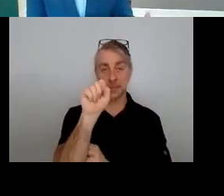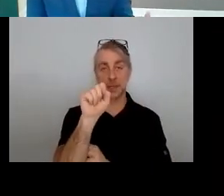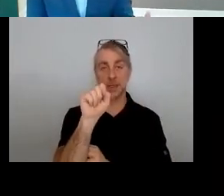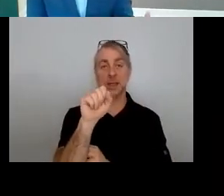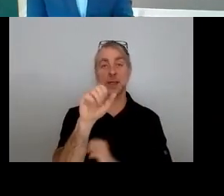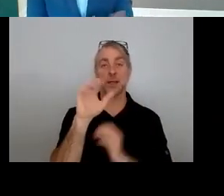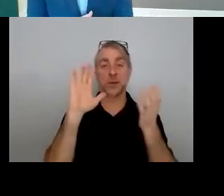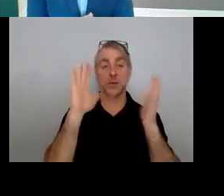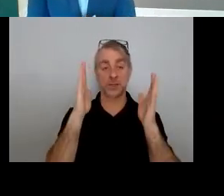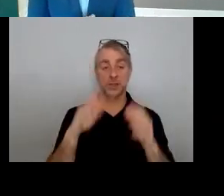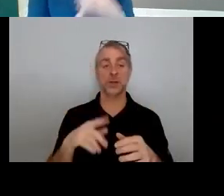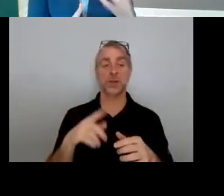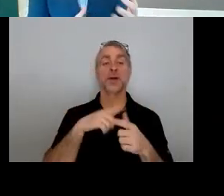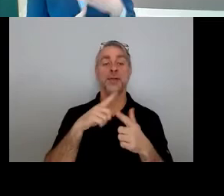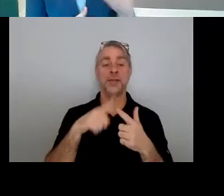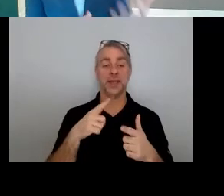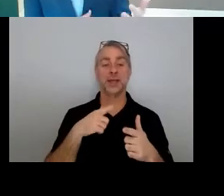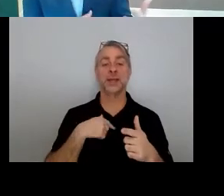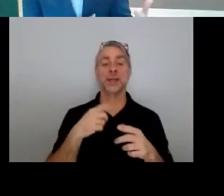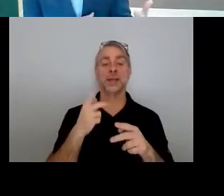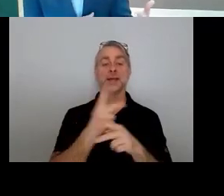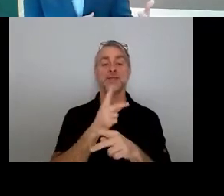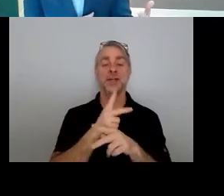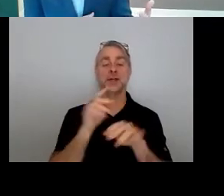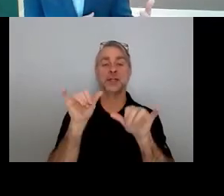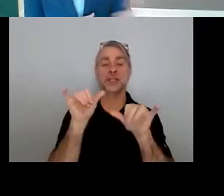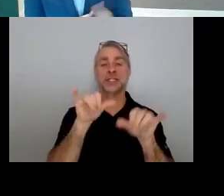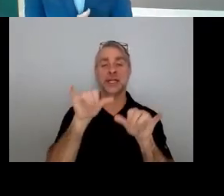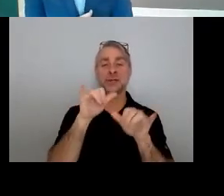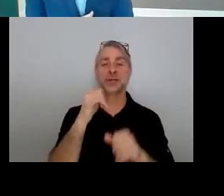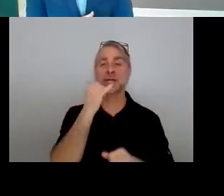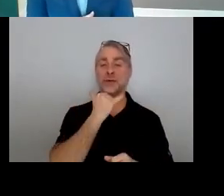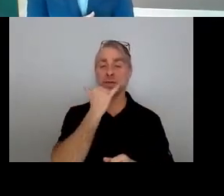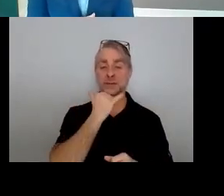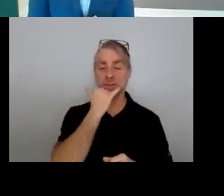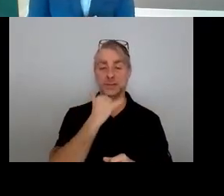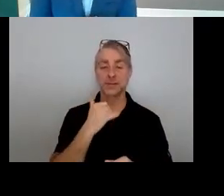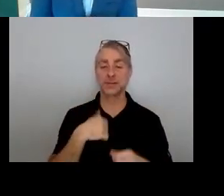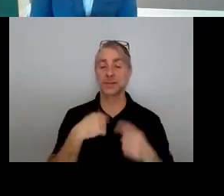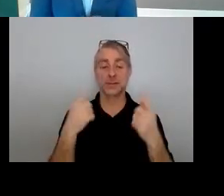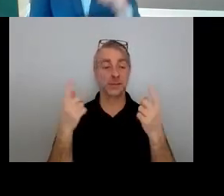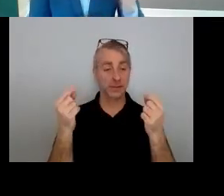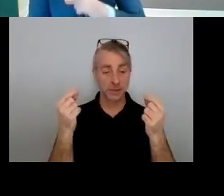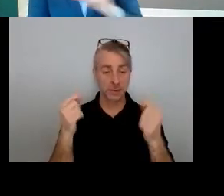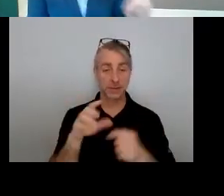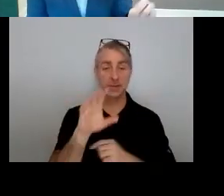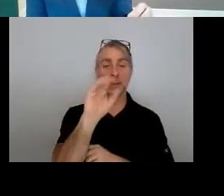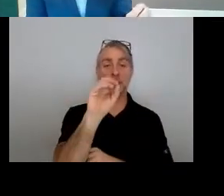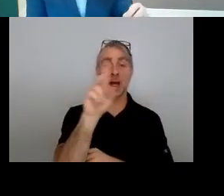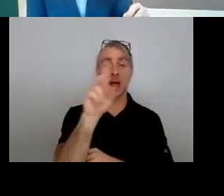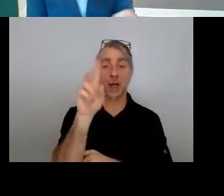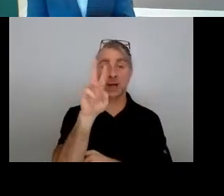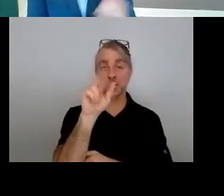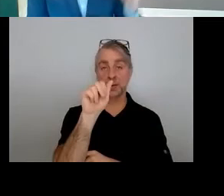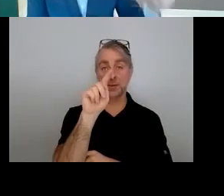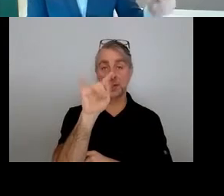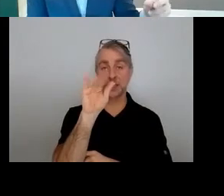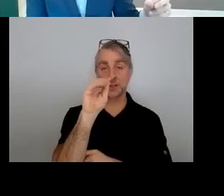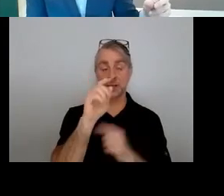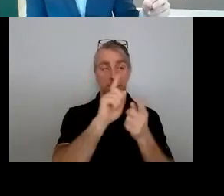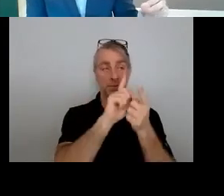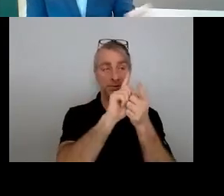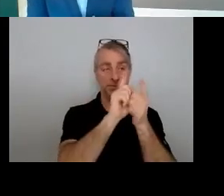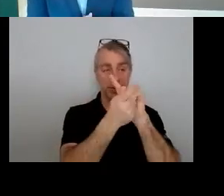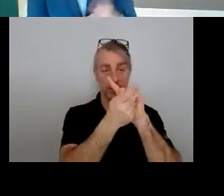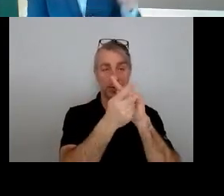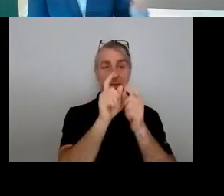of standard error. To do that, again, we need to transform the odds ratio into a slightly different value in order to